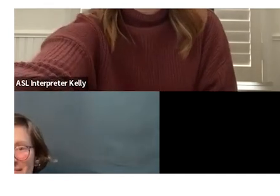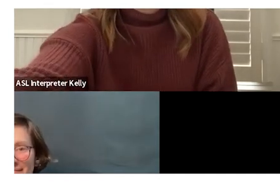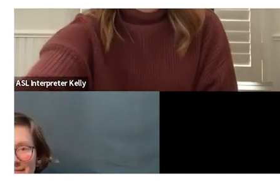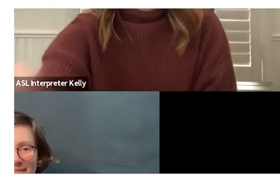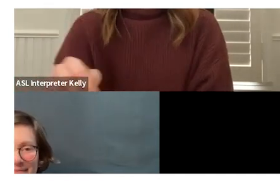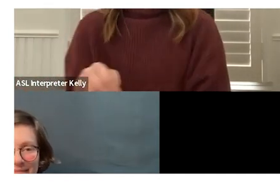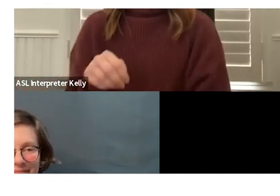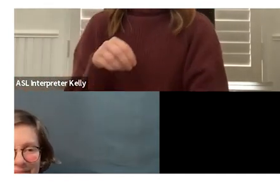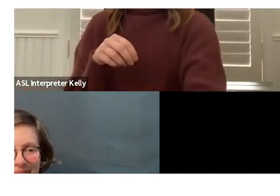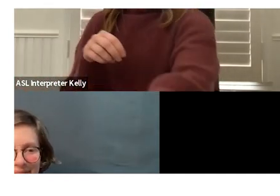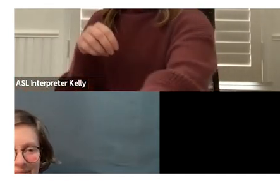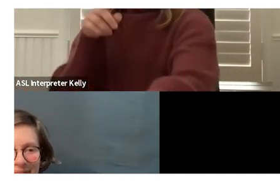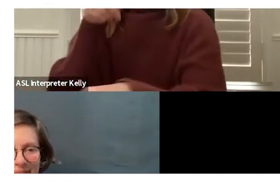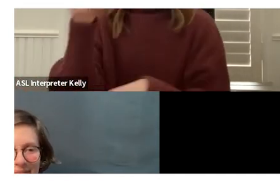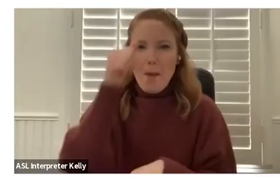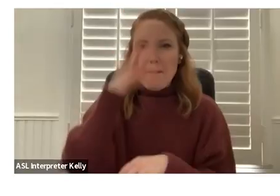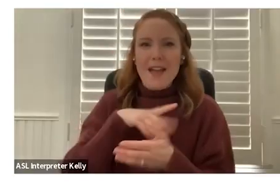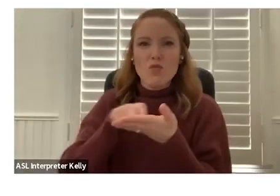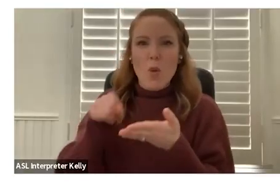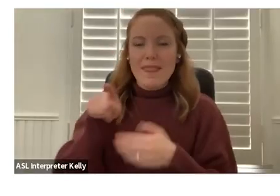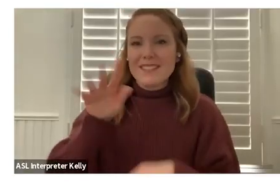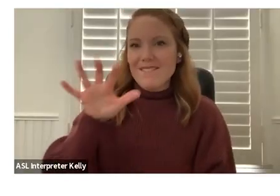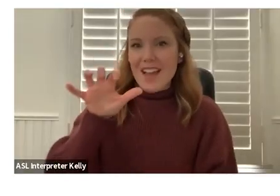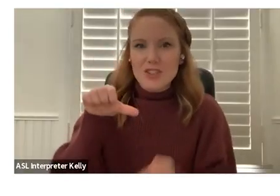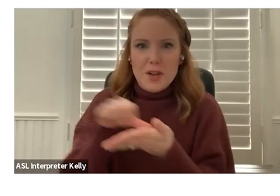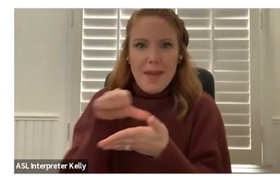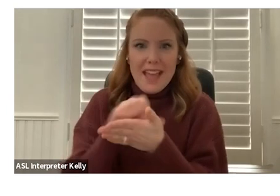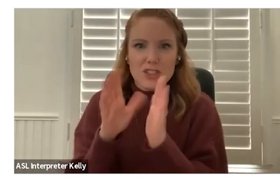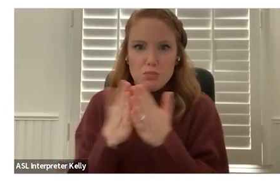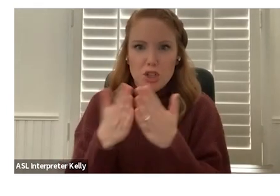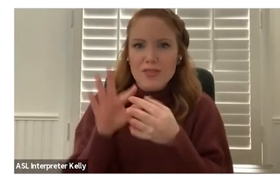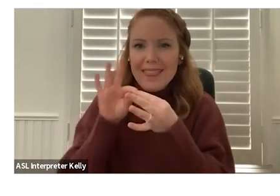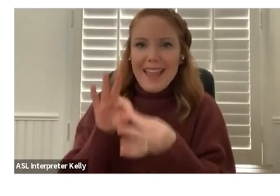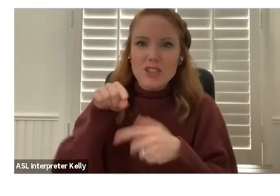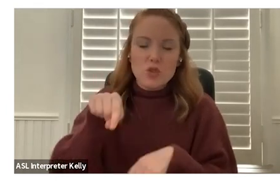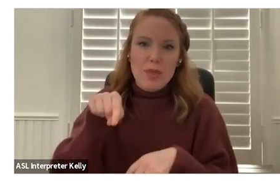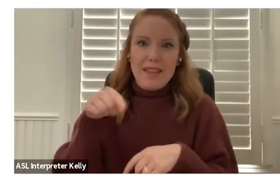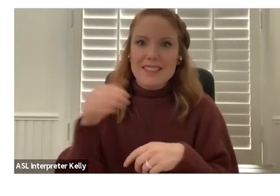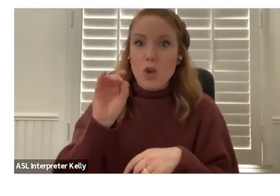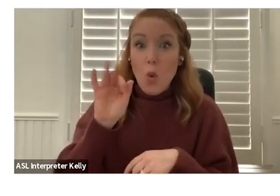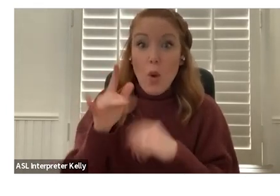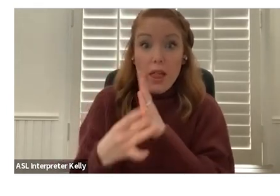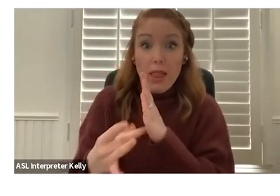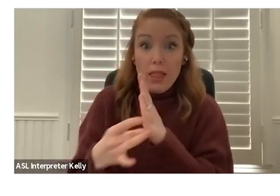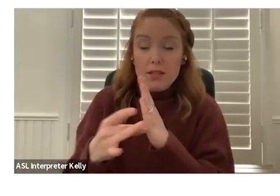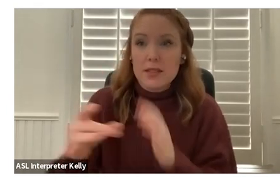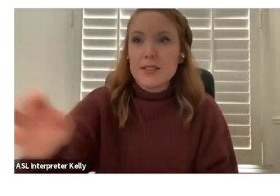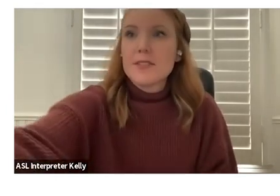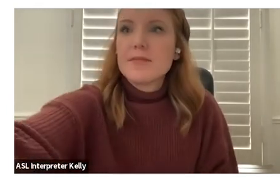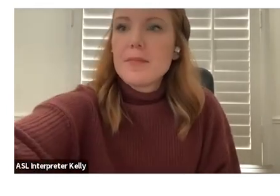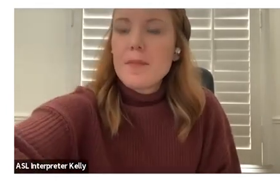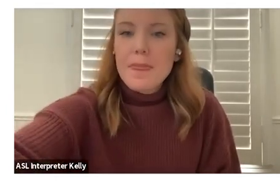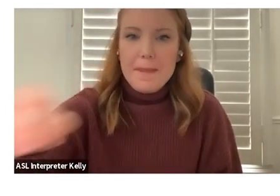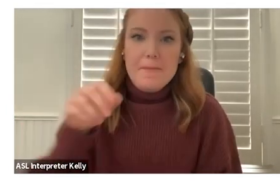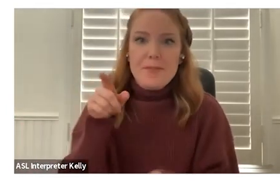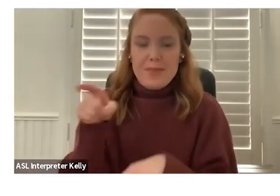of European and American oil engineers coming from who had stopped drilling in California and then went to the Arabian Peninsula